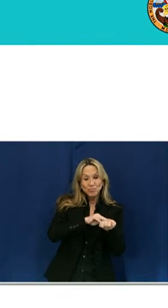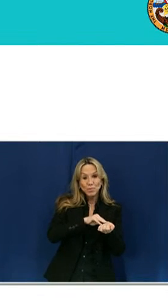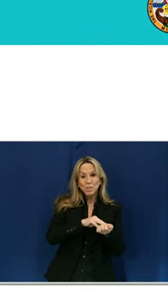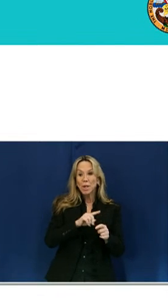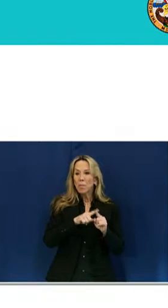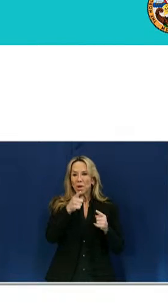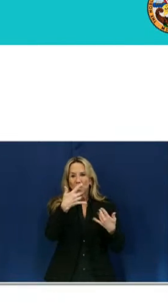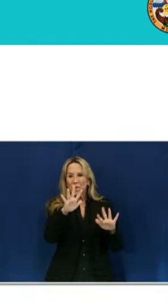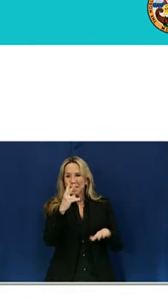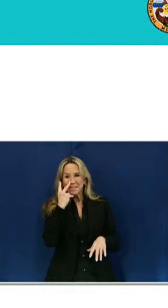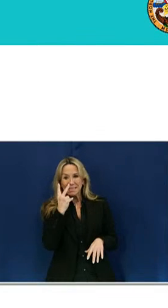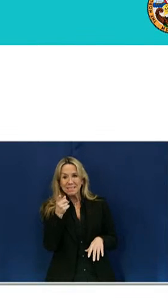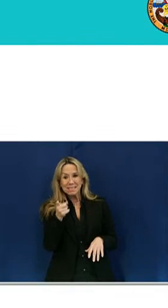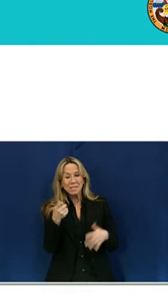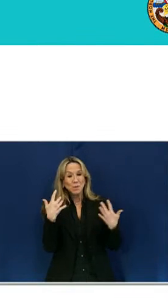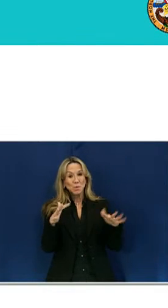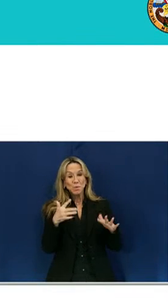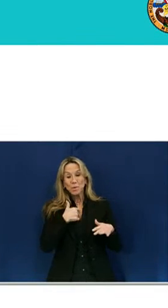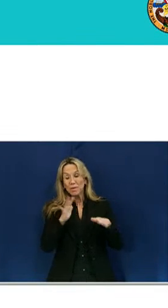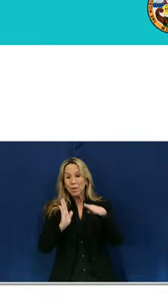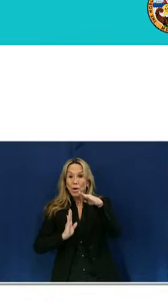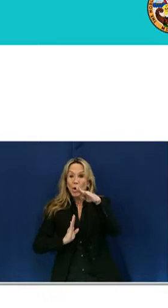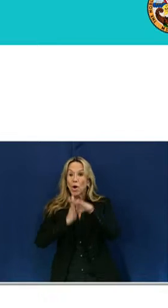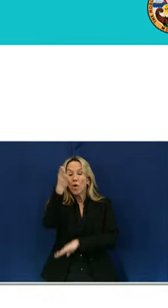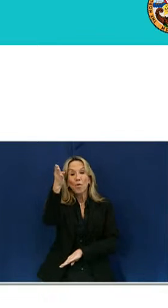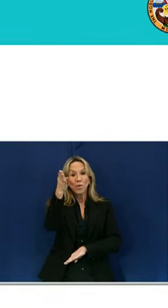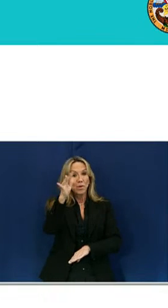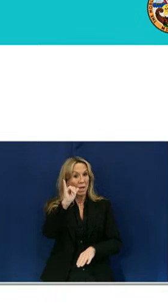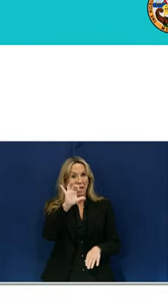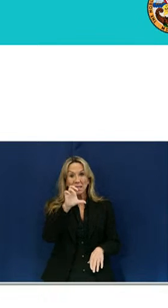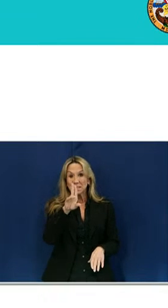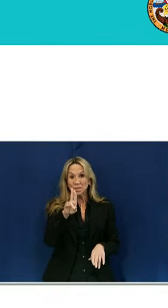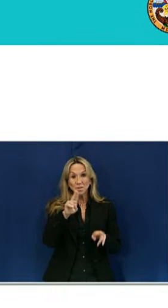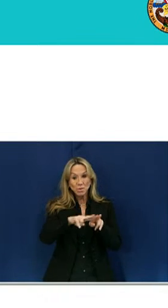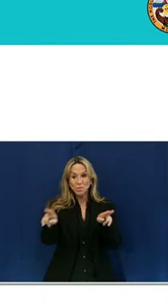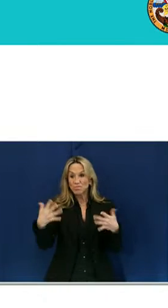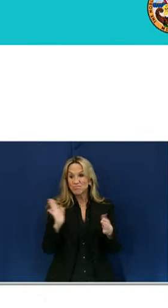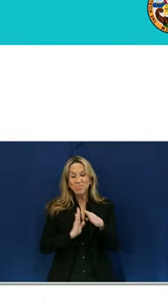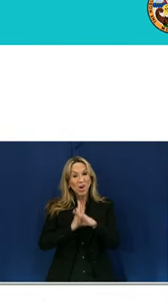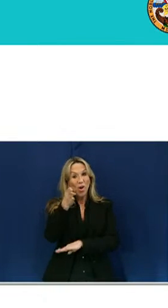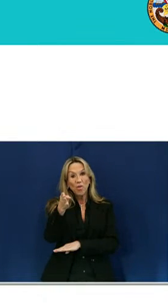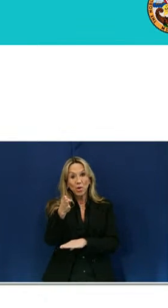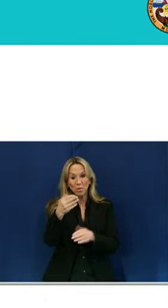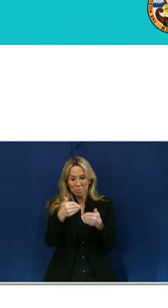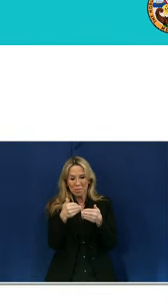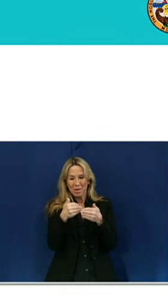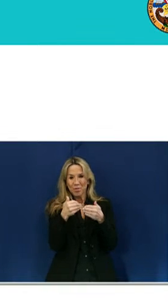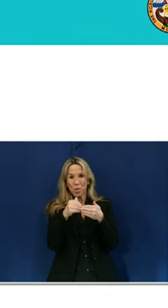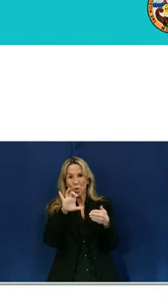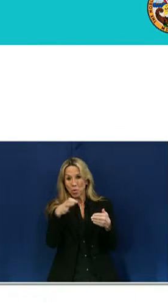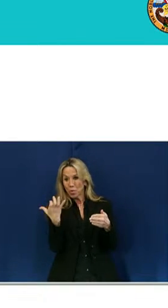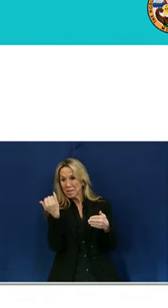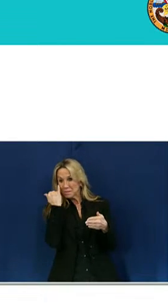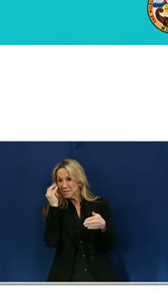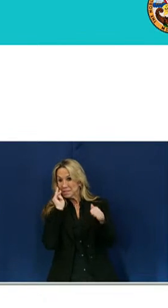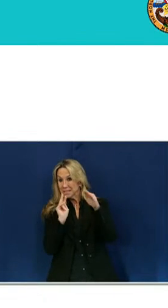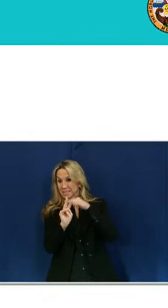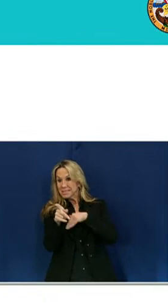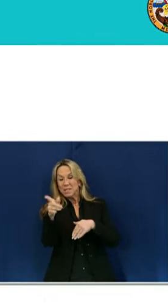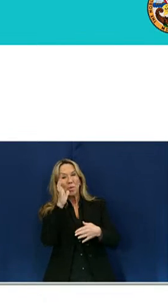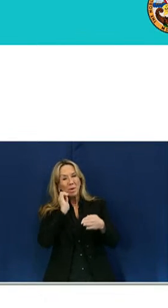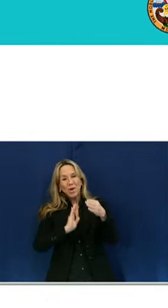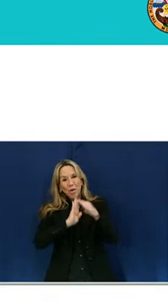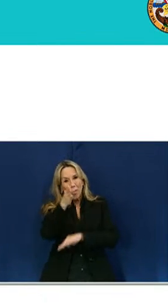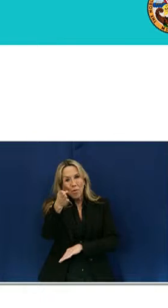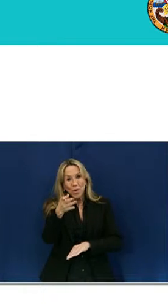see that barring no action, we were on a pace to overwhelm our ICU bed capacity just before Christmas. And that